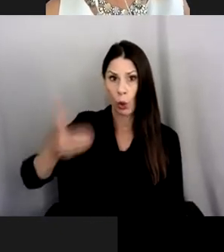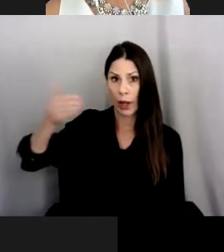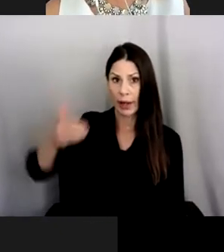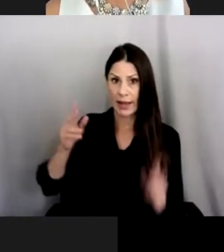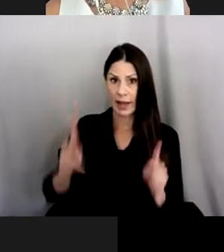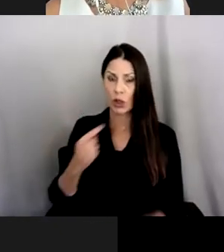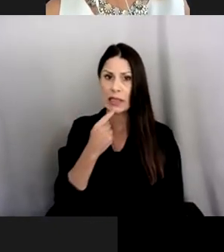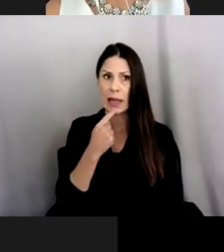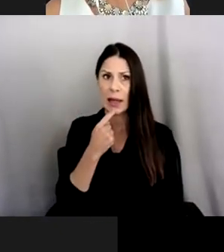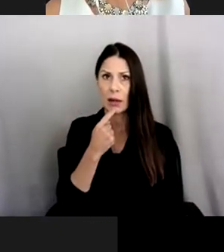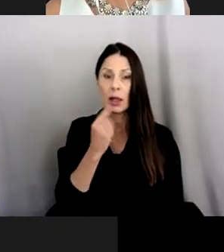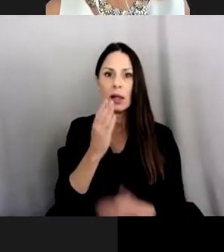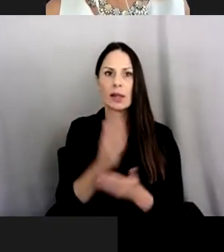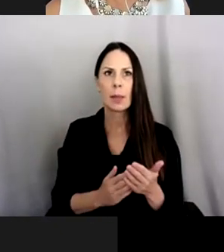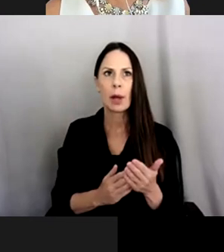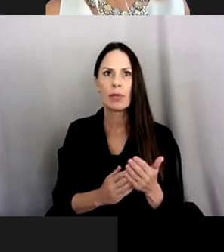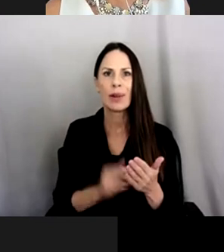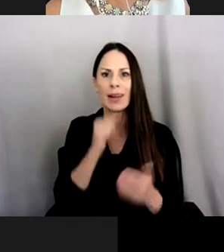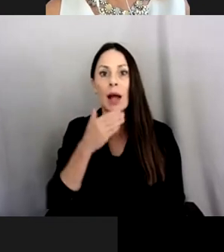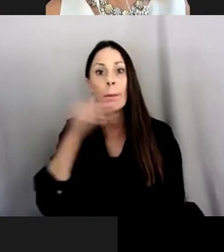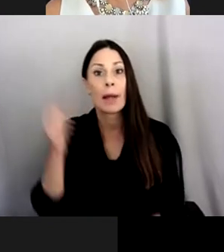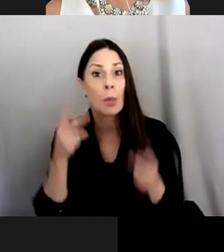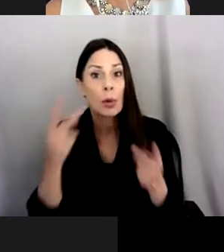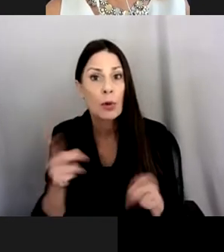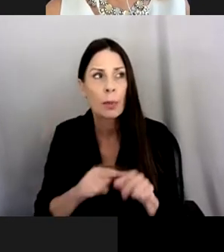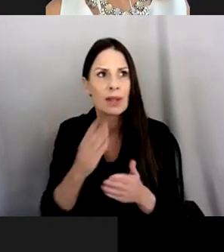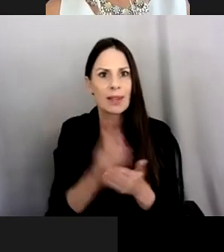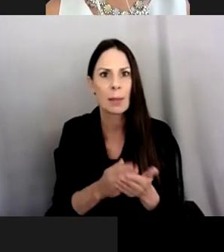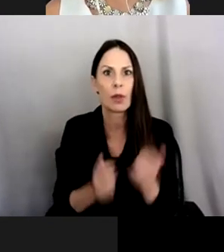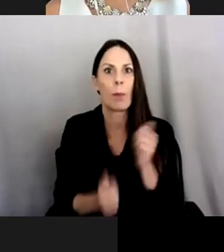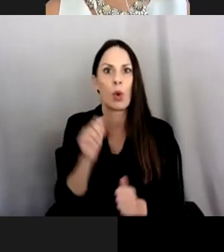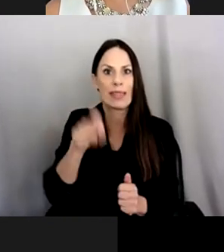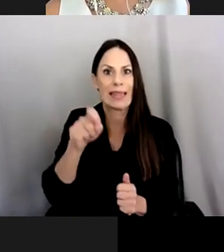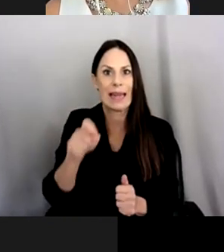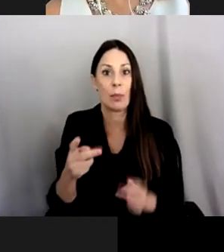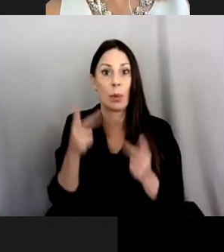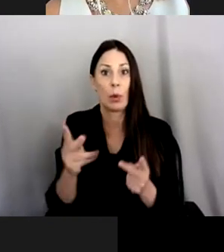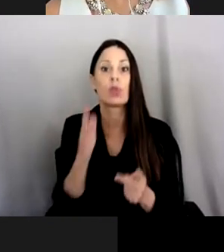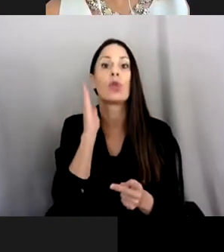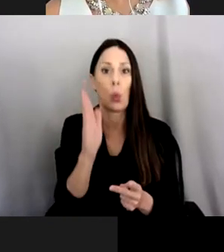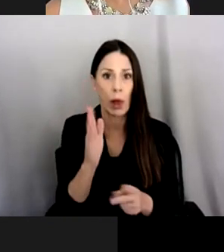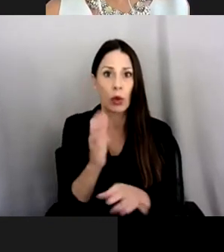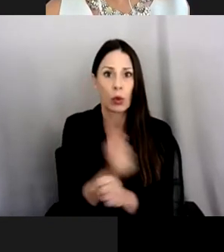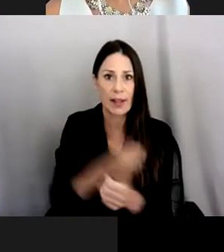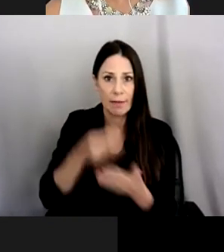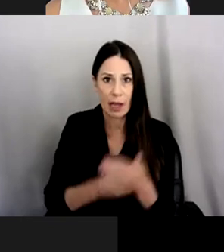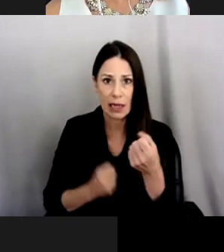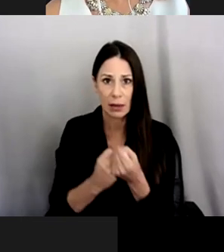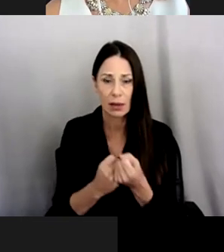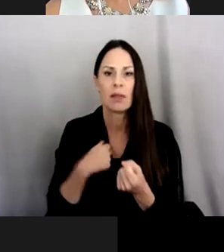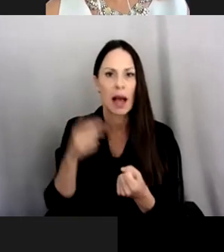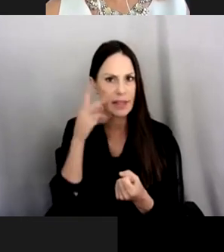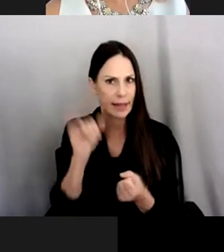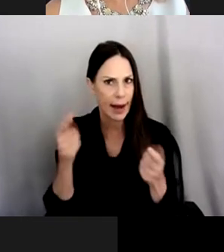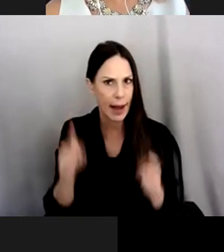the, not the best proposals would be, but the most needed proposals would be funded. And we've seen that happen. I appreciate that. The other thing I